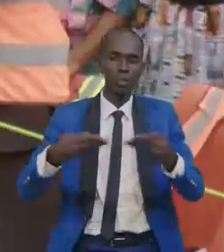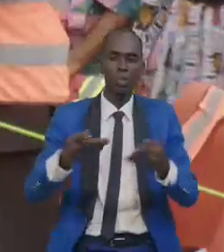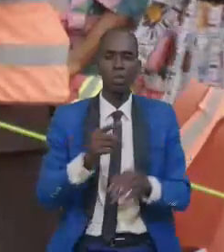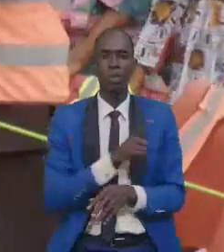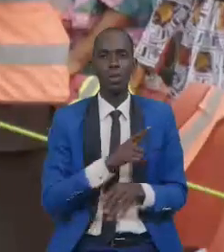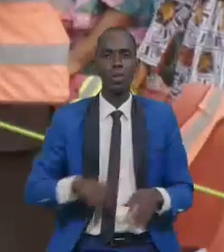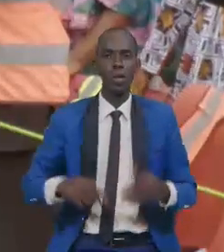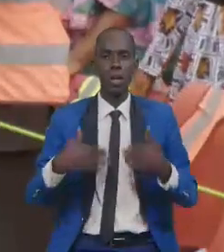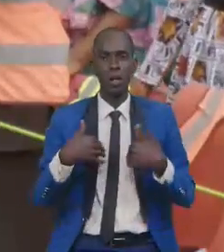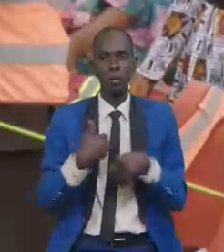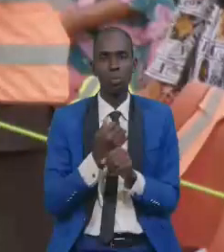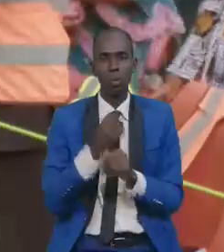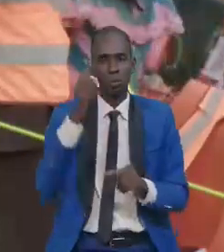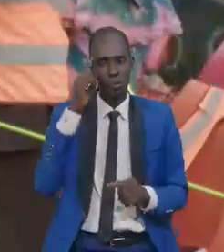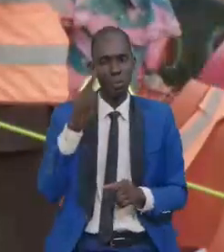me.